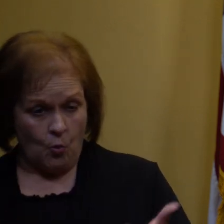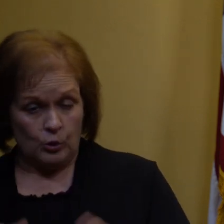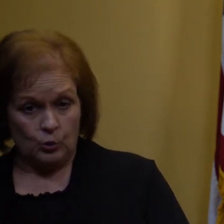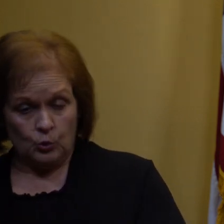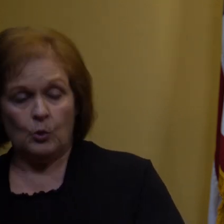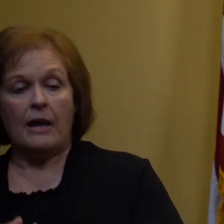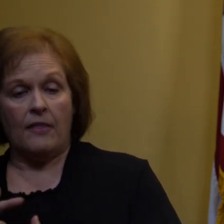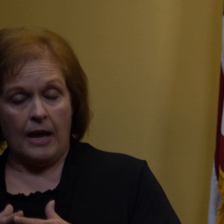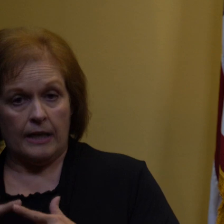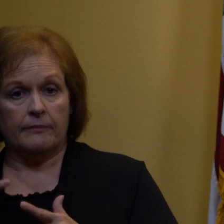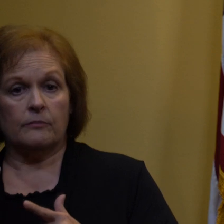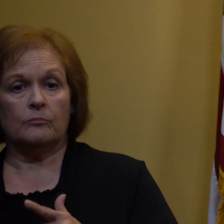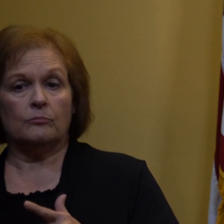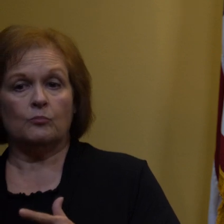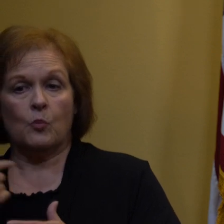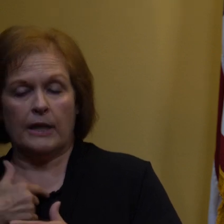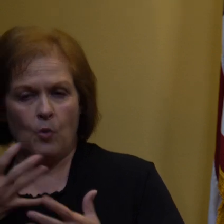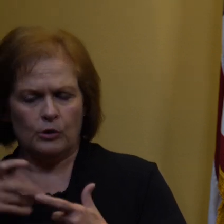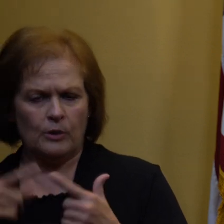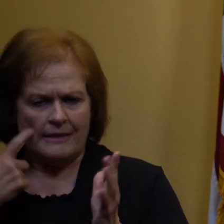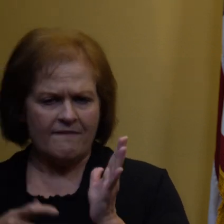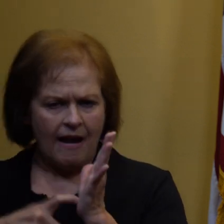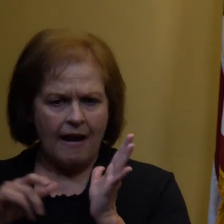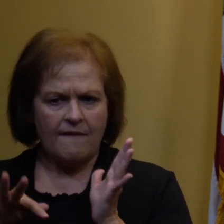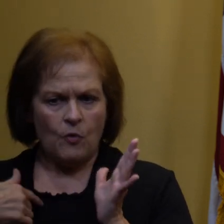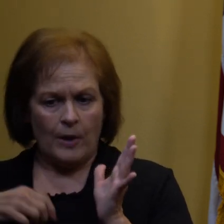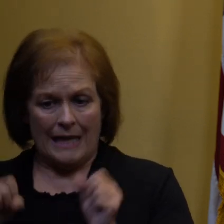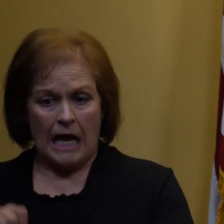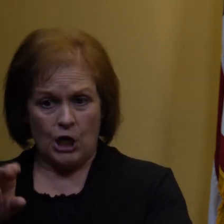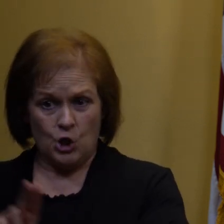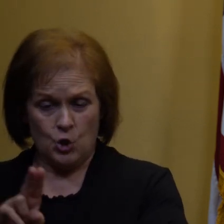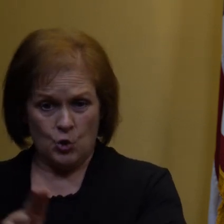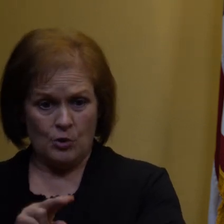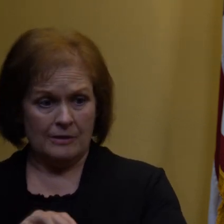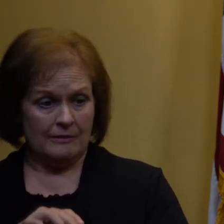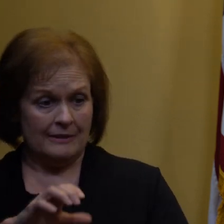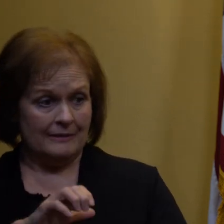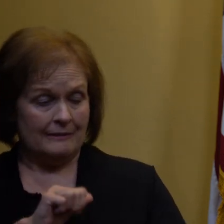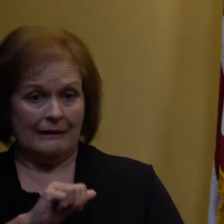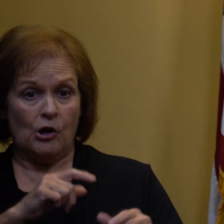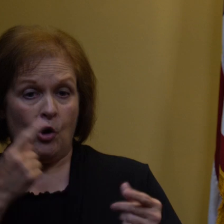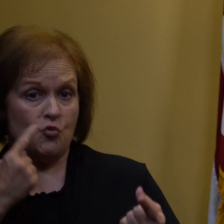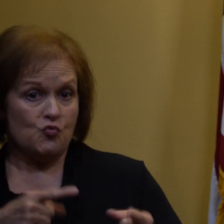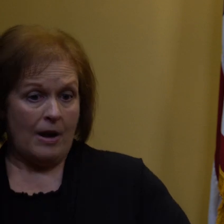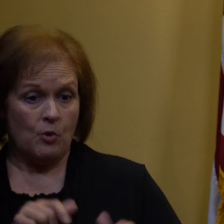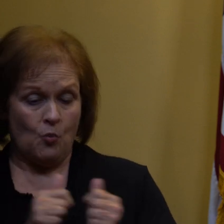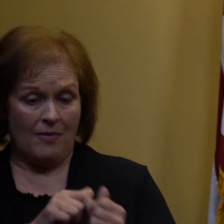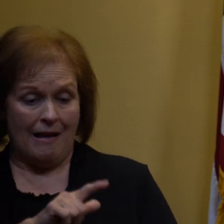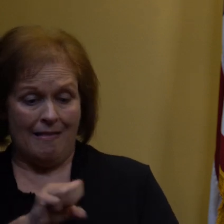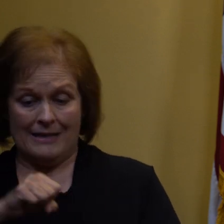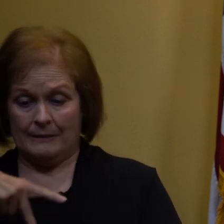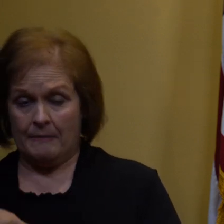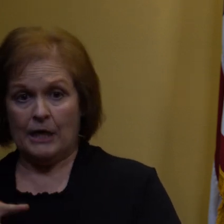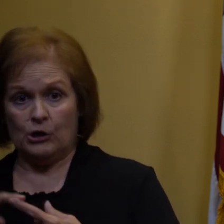and move forward to identify if we can use the current CEA agreement with LSP to